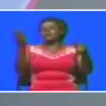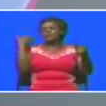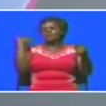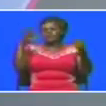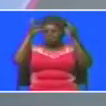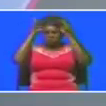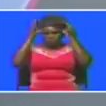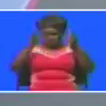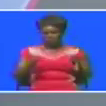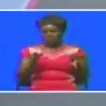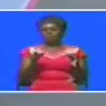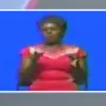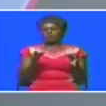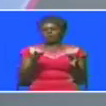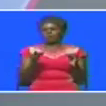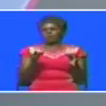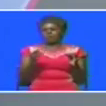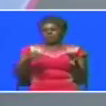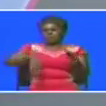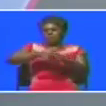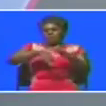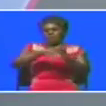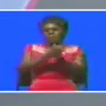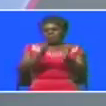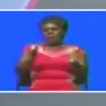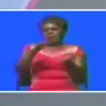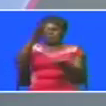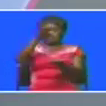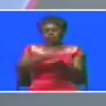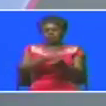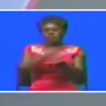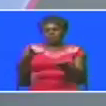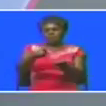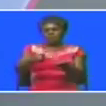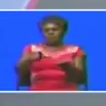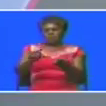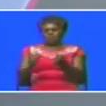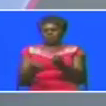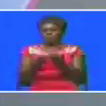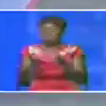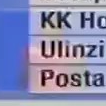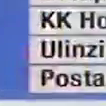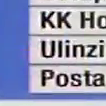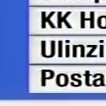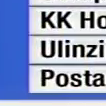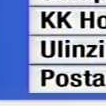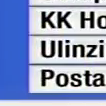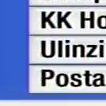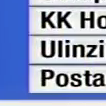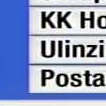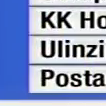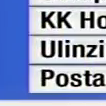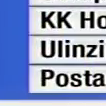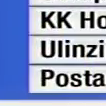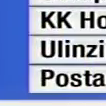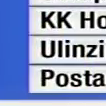court judgment over the Kenya Premier League expansion. The local league, as currently constituted this season, has 18 teams. However, the